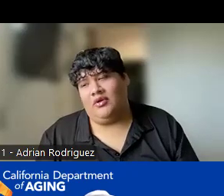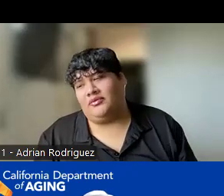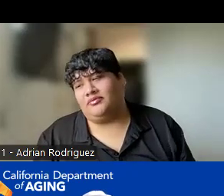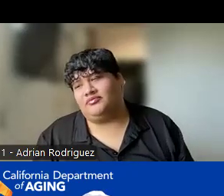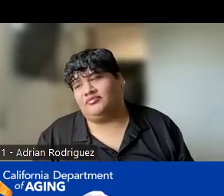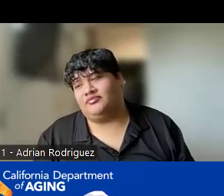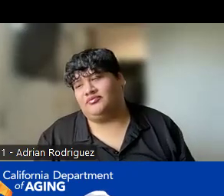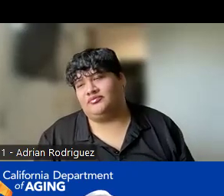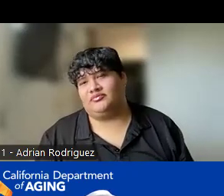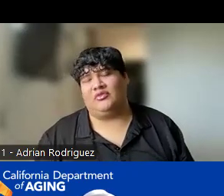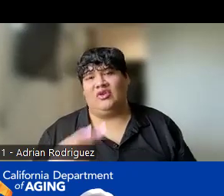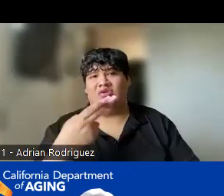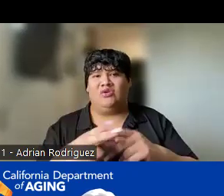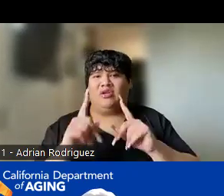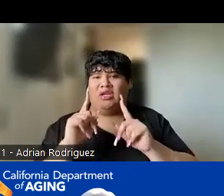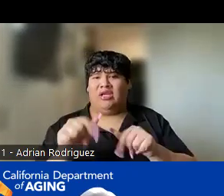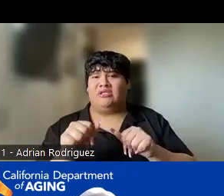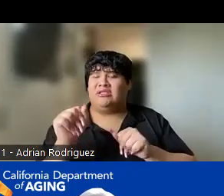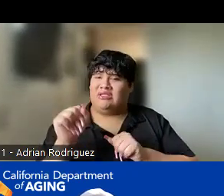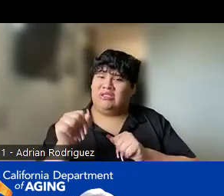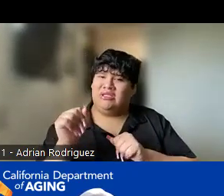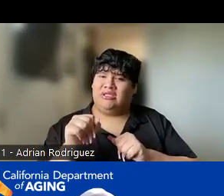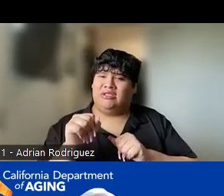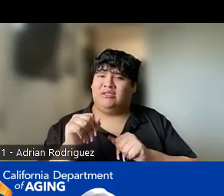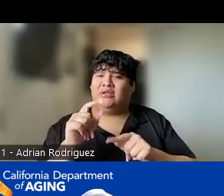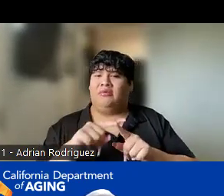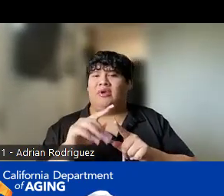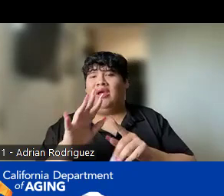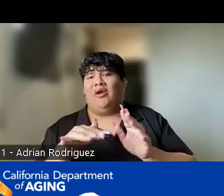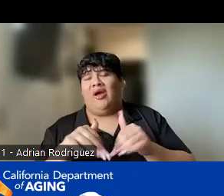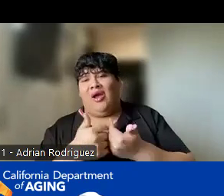The short answer is yes. However,